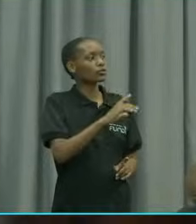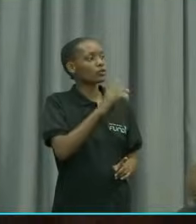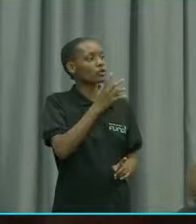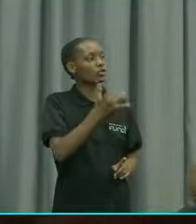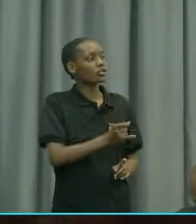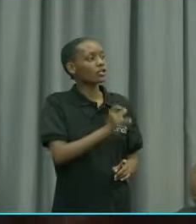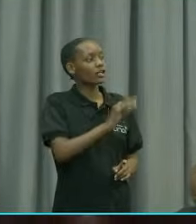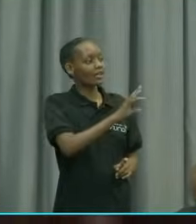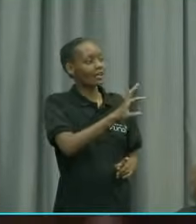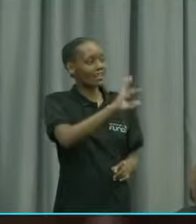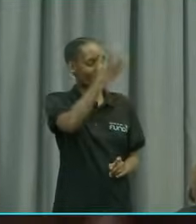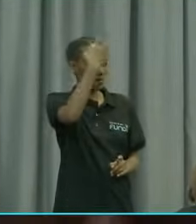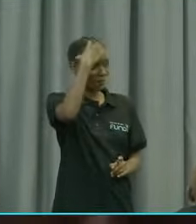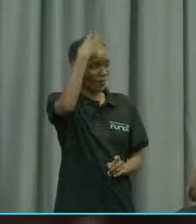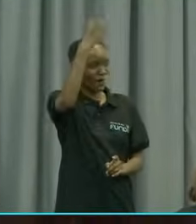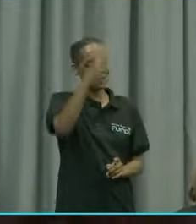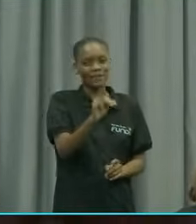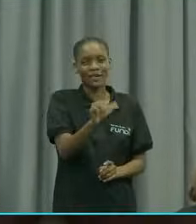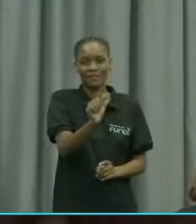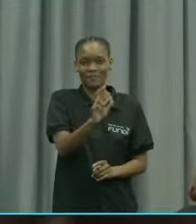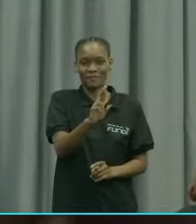awake.